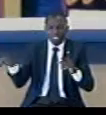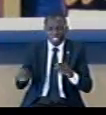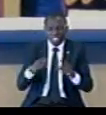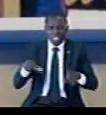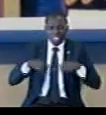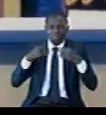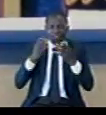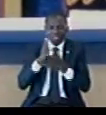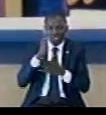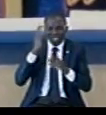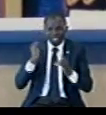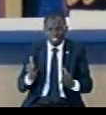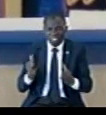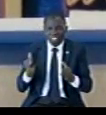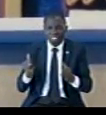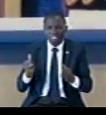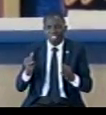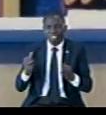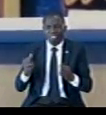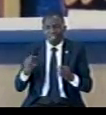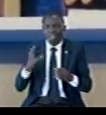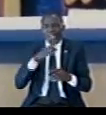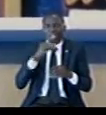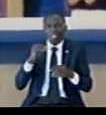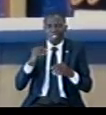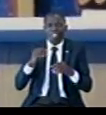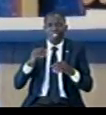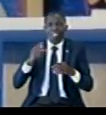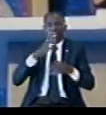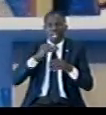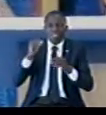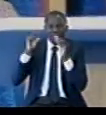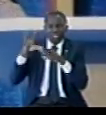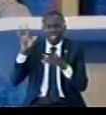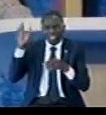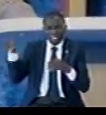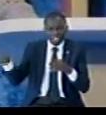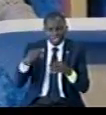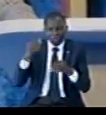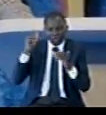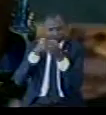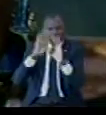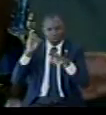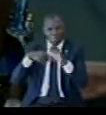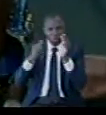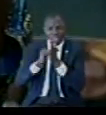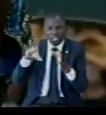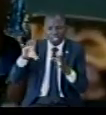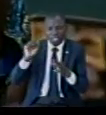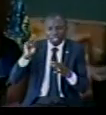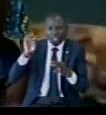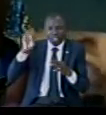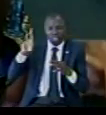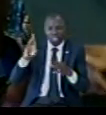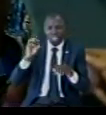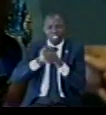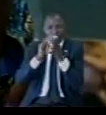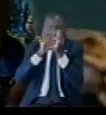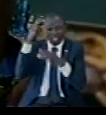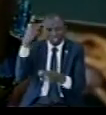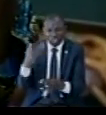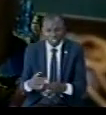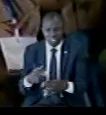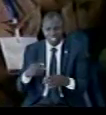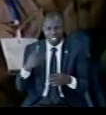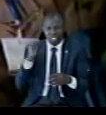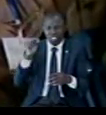them right now, set them free from that cancer in Jesus' name. The kidney